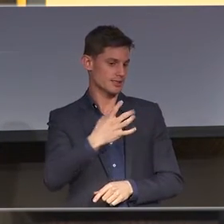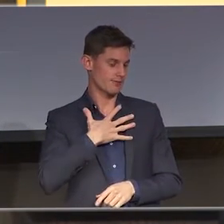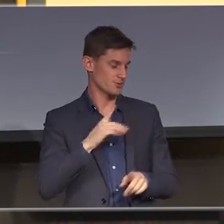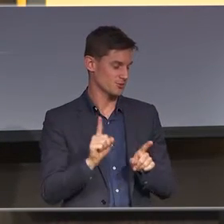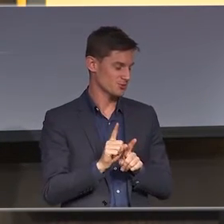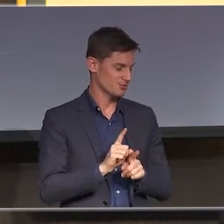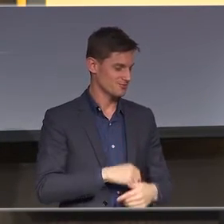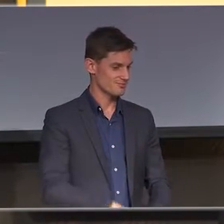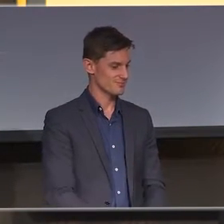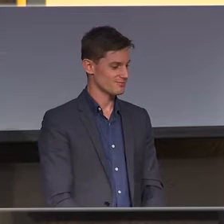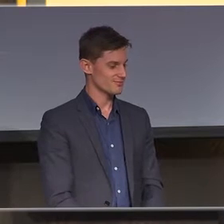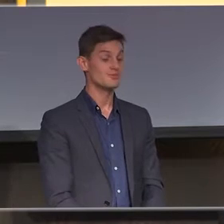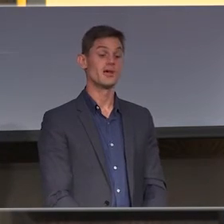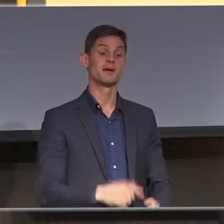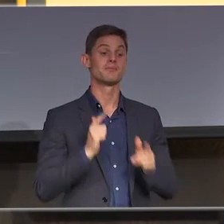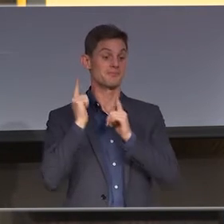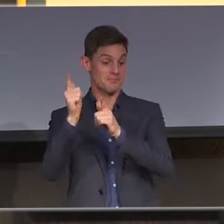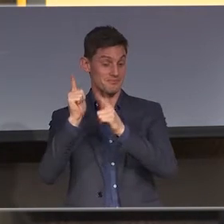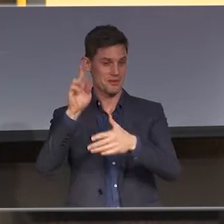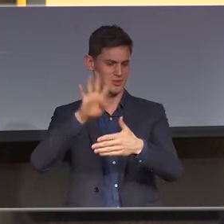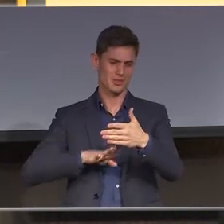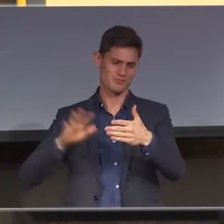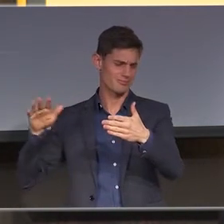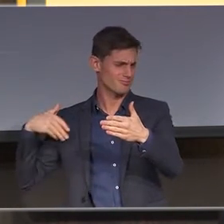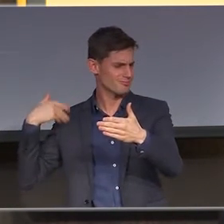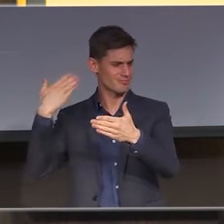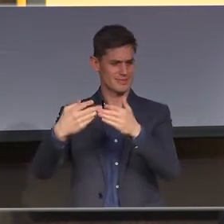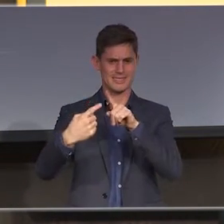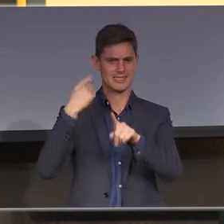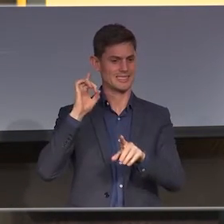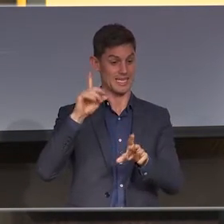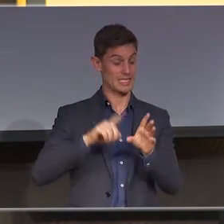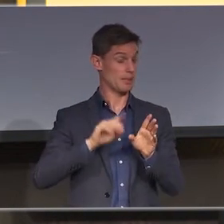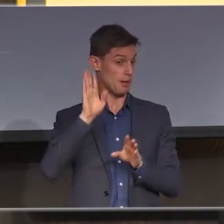So I've been to Barcelona many times in the past decade, and before Ada